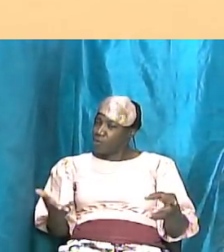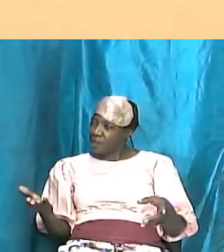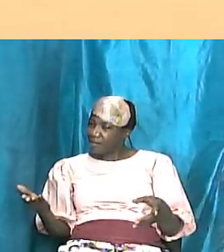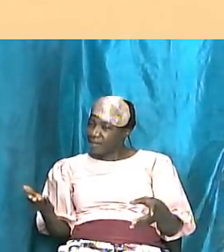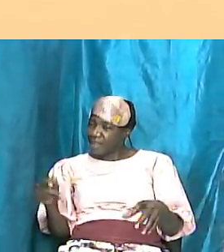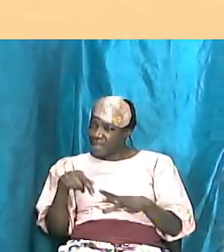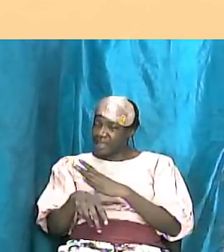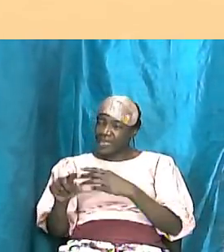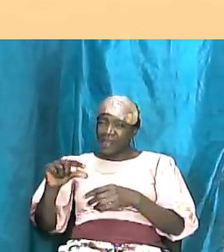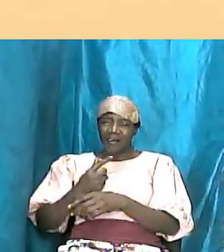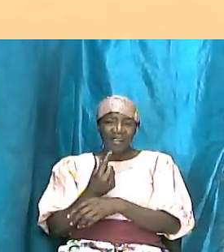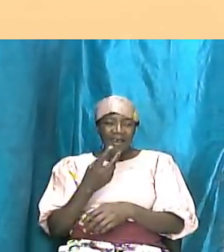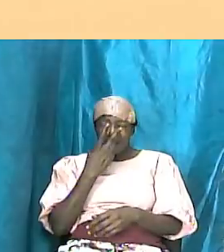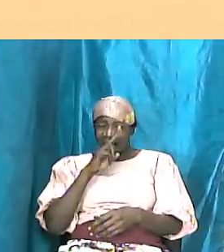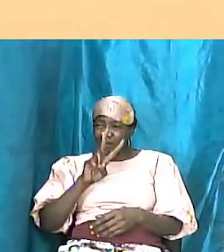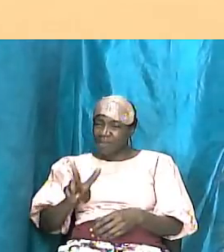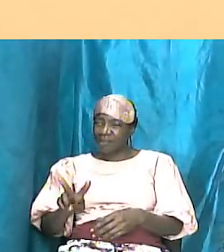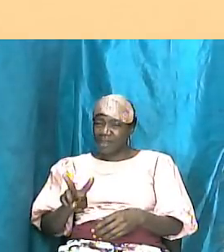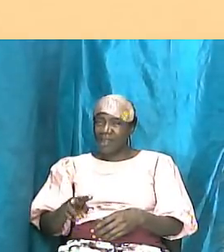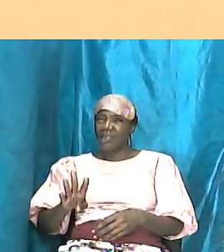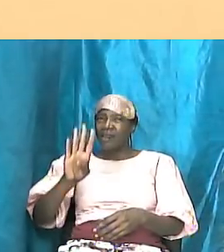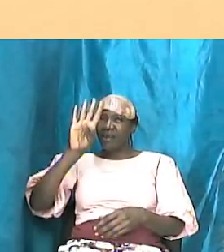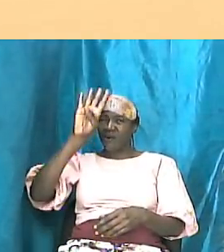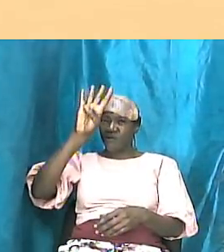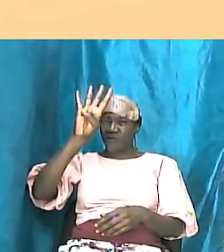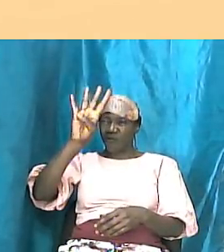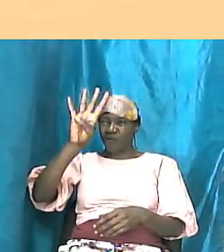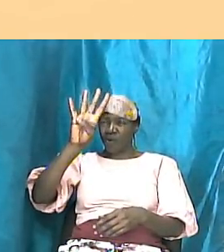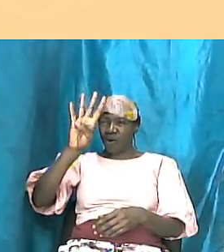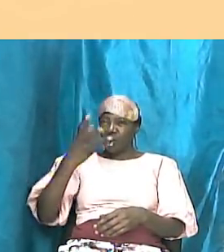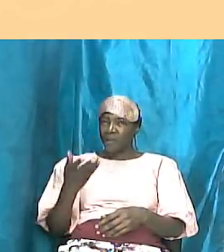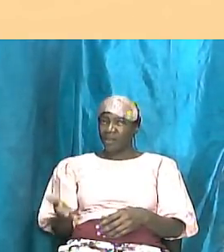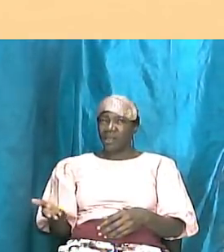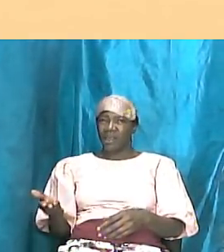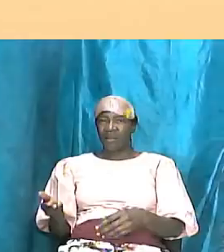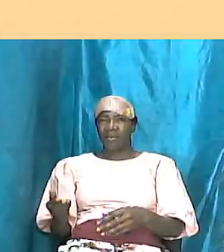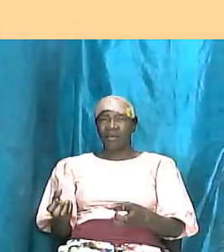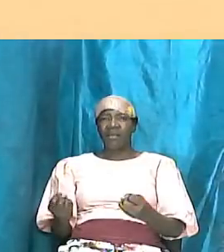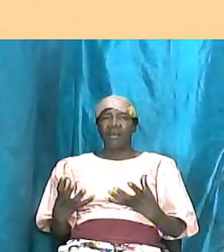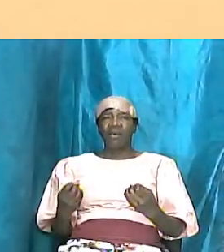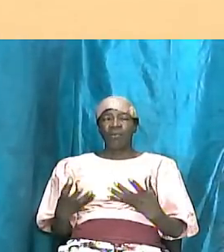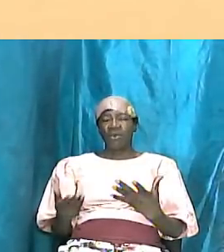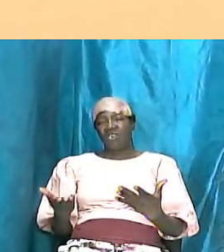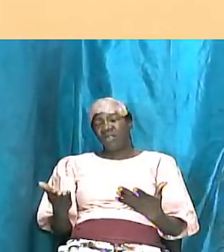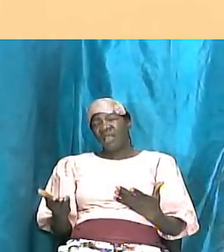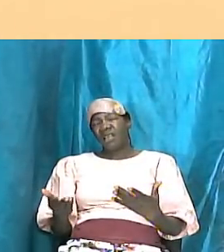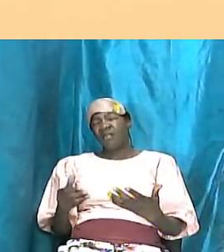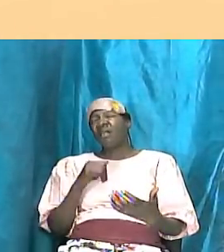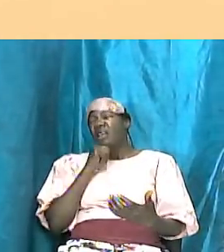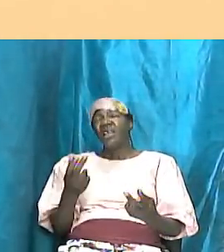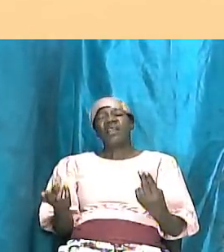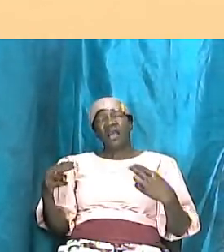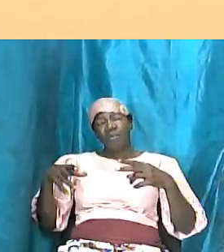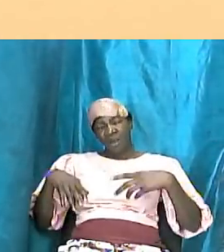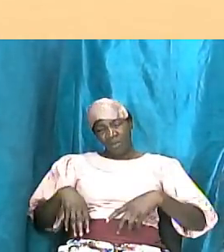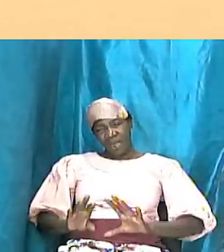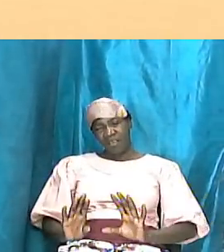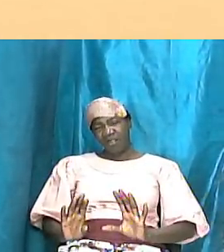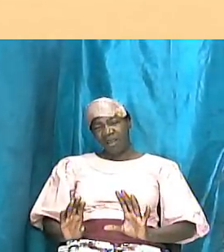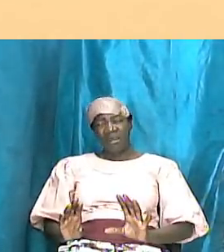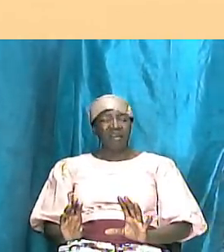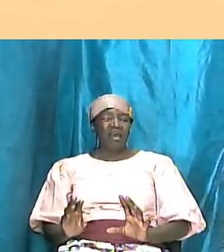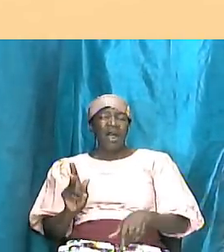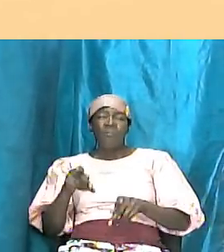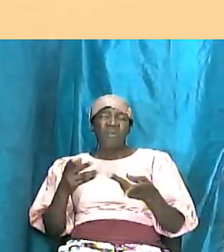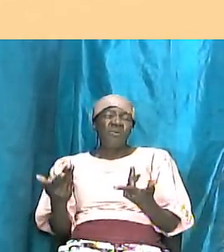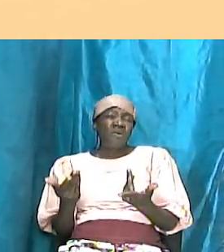Genesis, we see foresight. A lot of things could not happen by chance, as many people would want us to think.